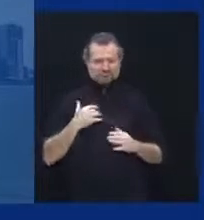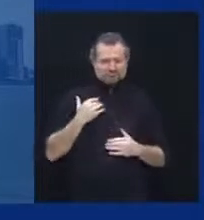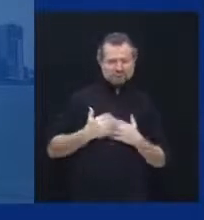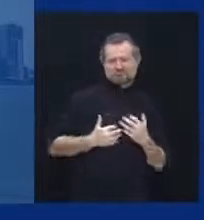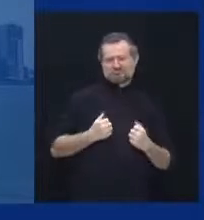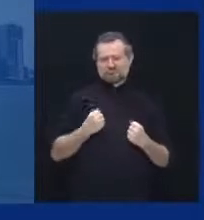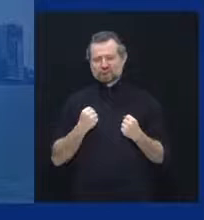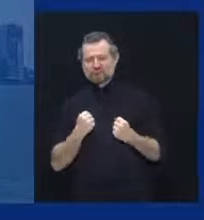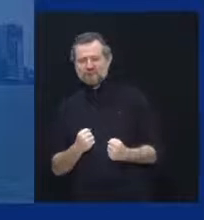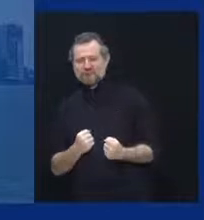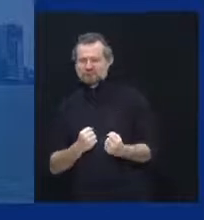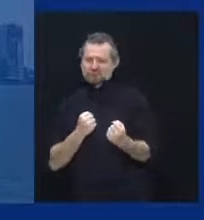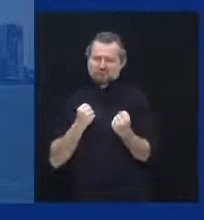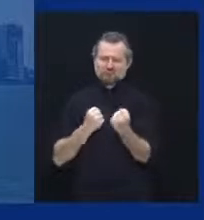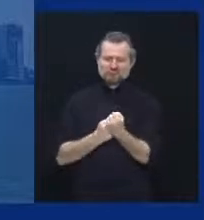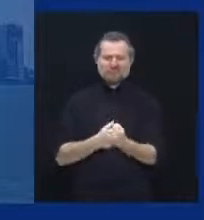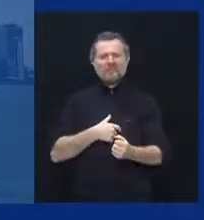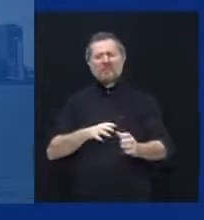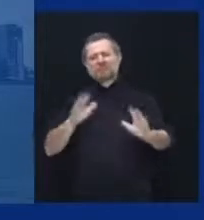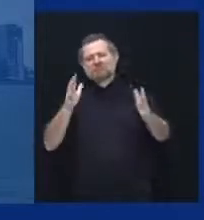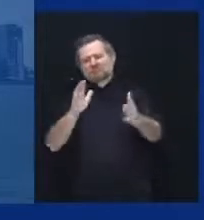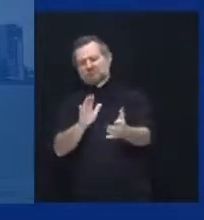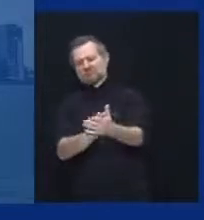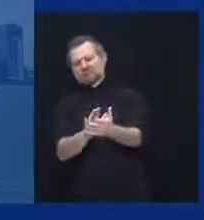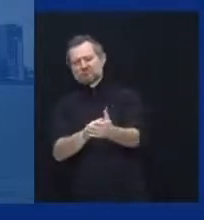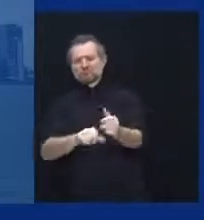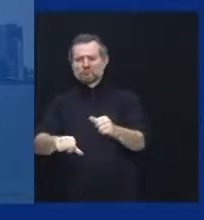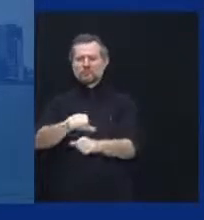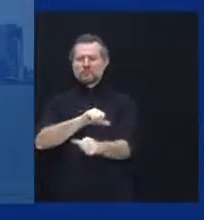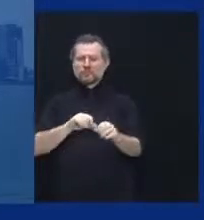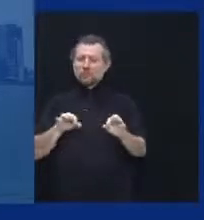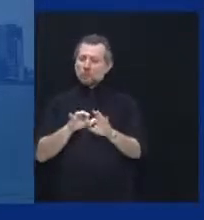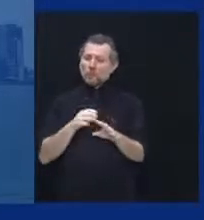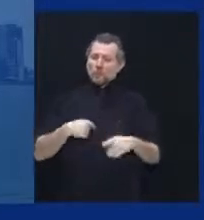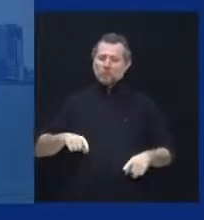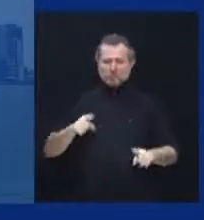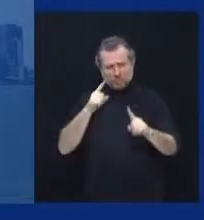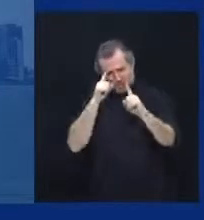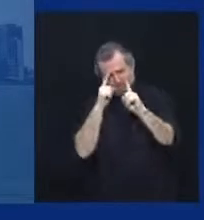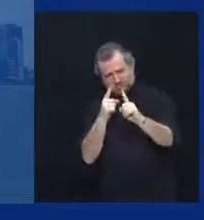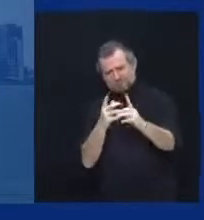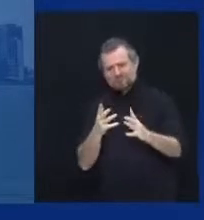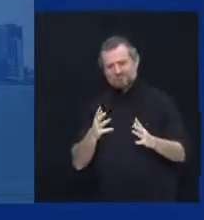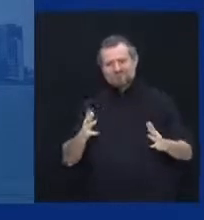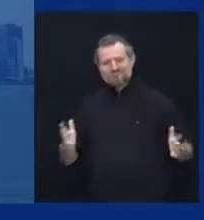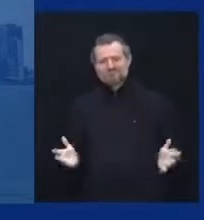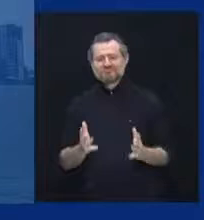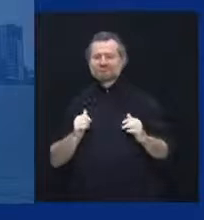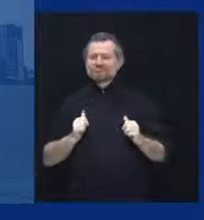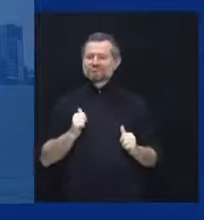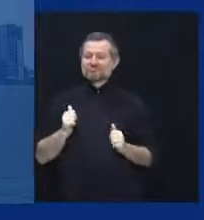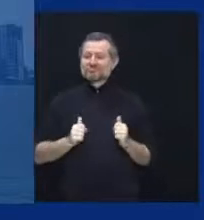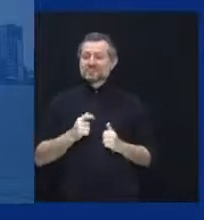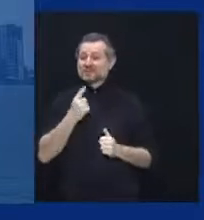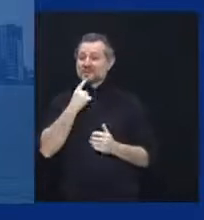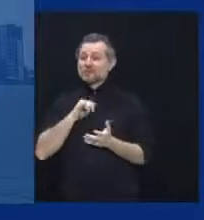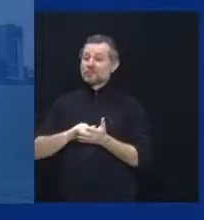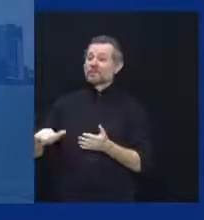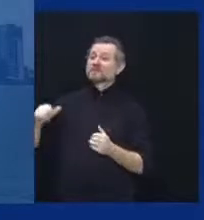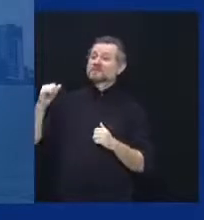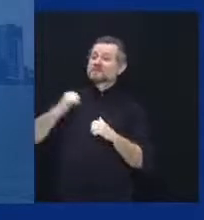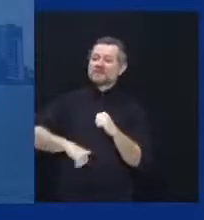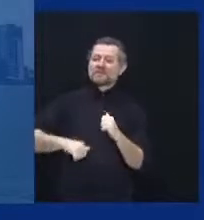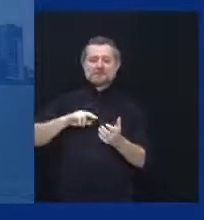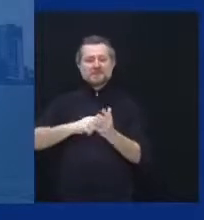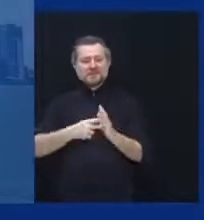let's strive for that. That's what we mean when we say New York tough. Not